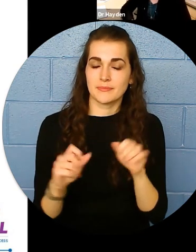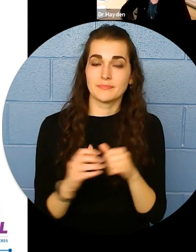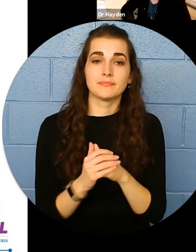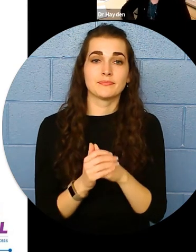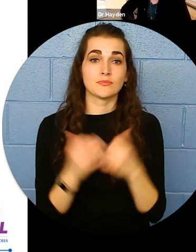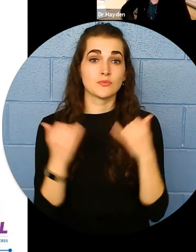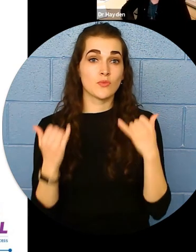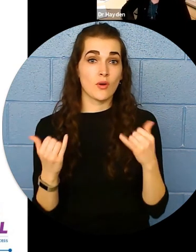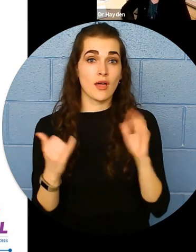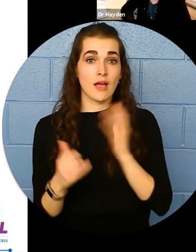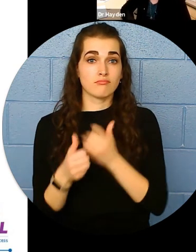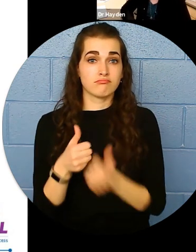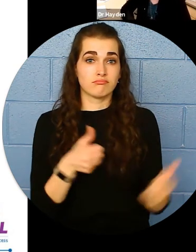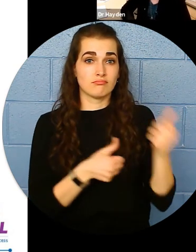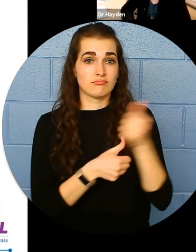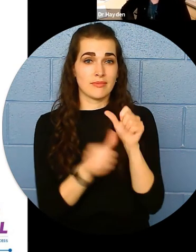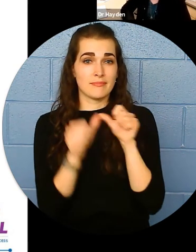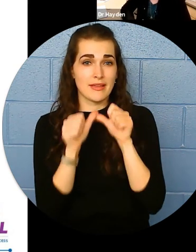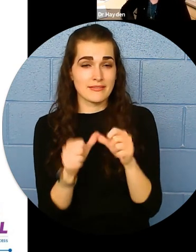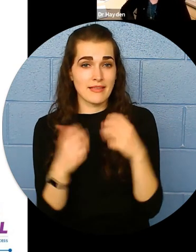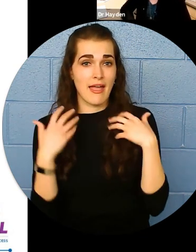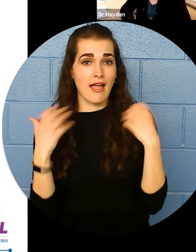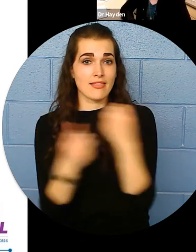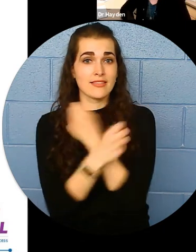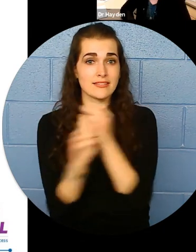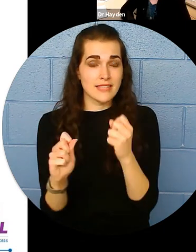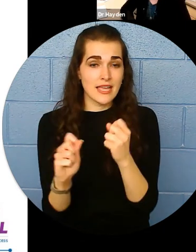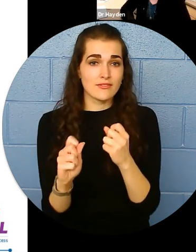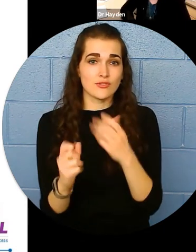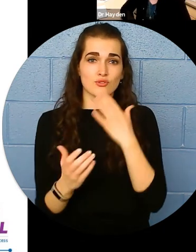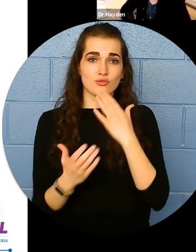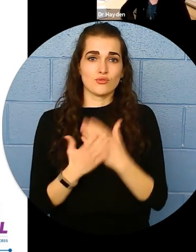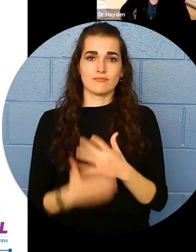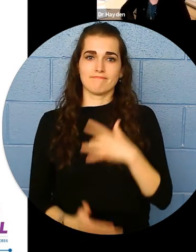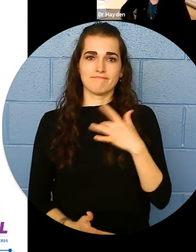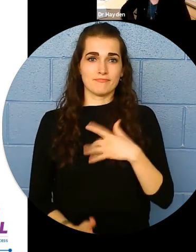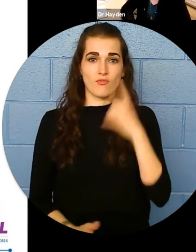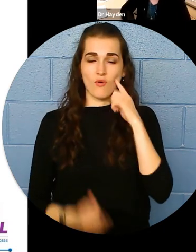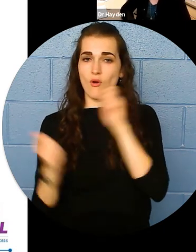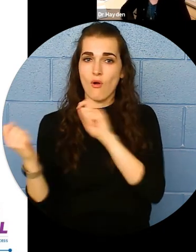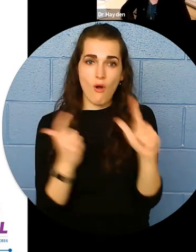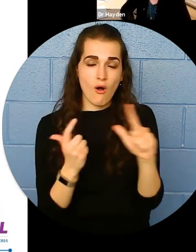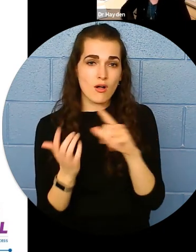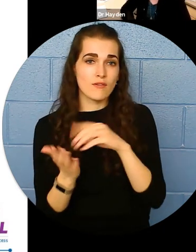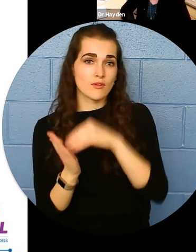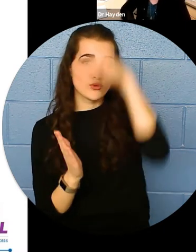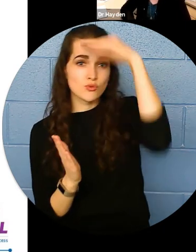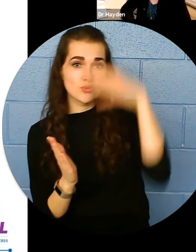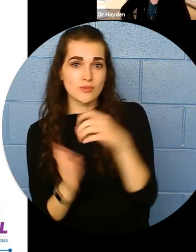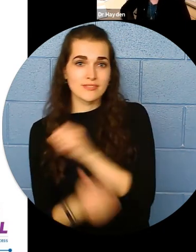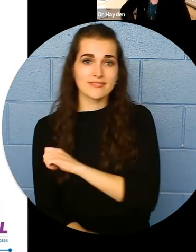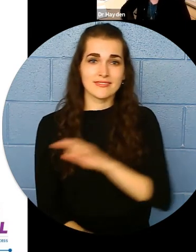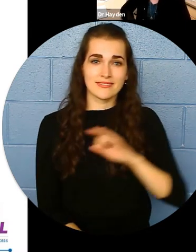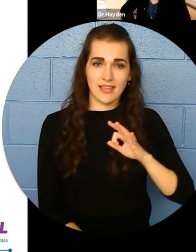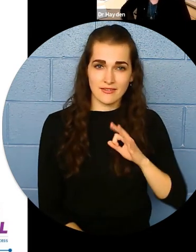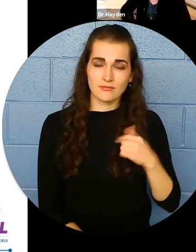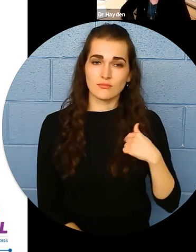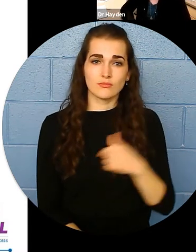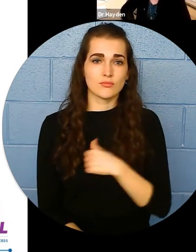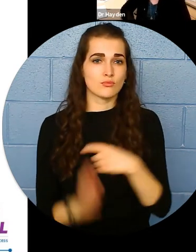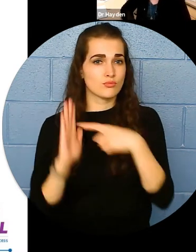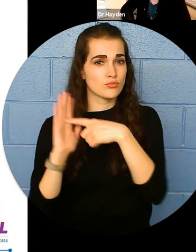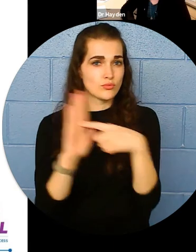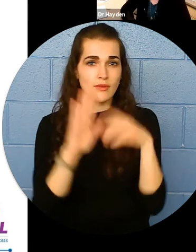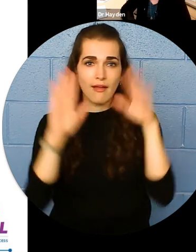So right now, our priorities are maintaining the health and safety and well-being of all of our scholars and staff. So we want to make sure we are